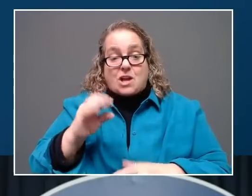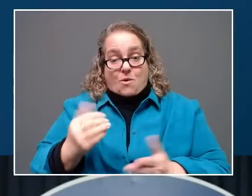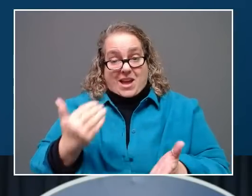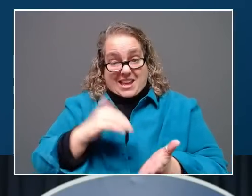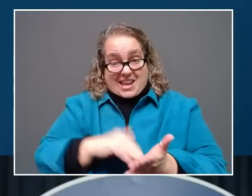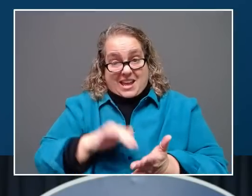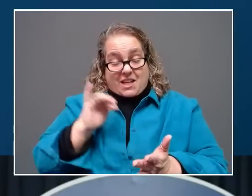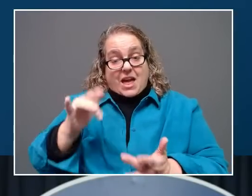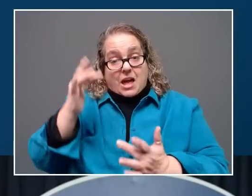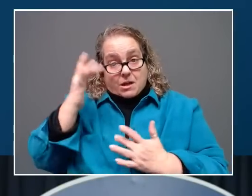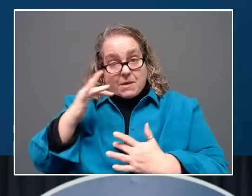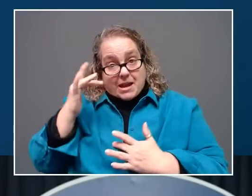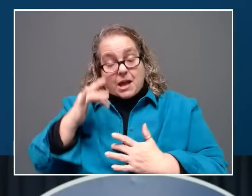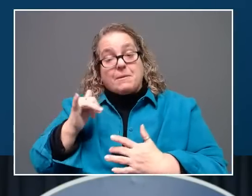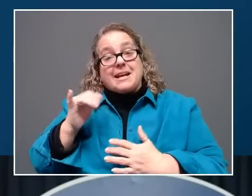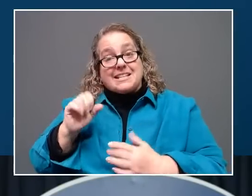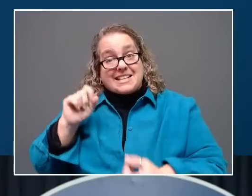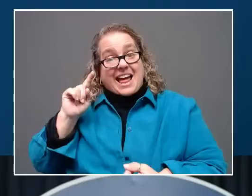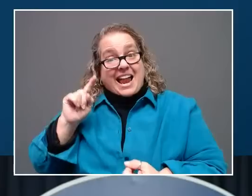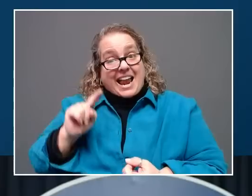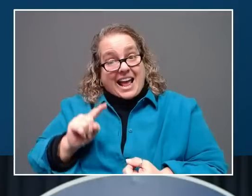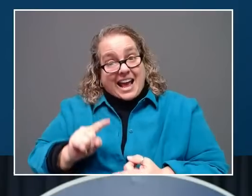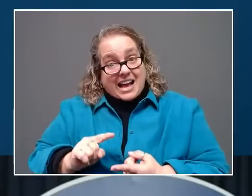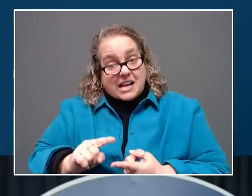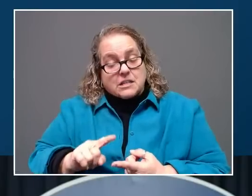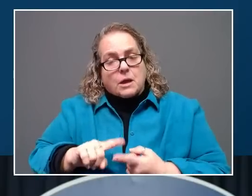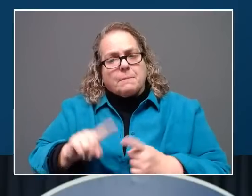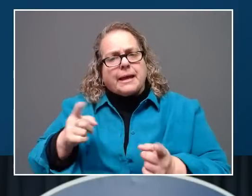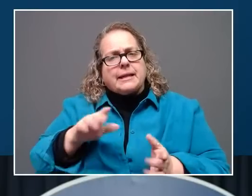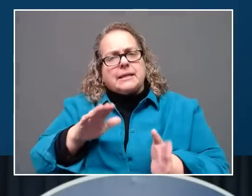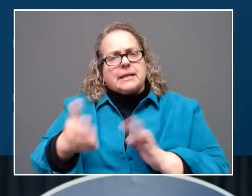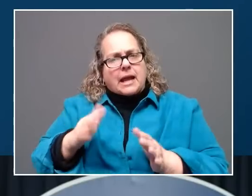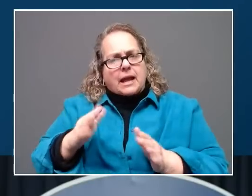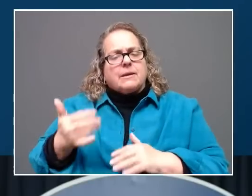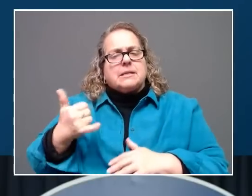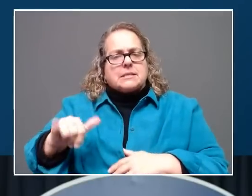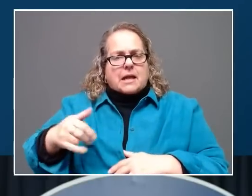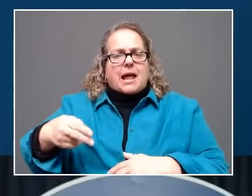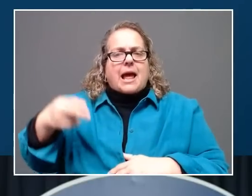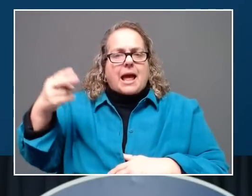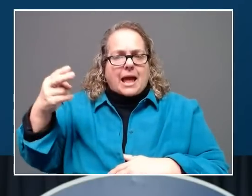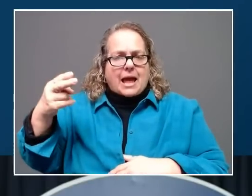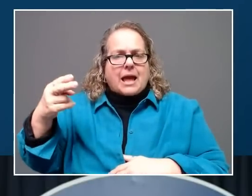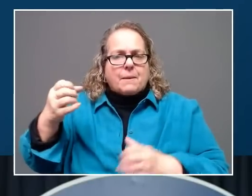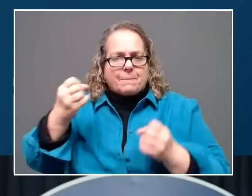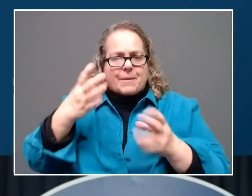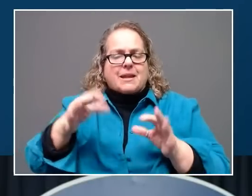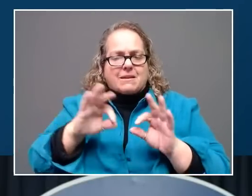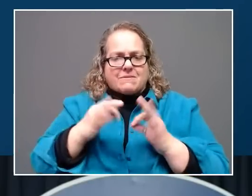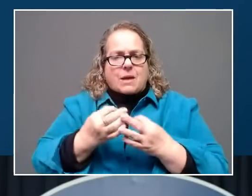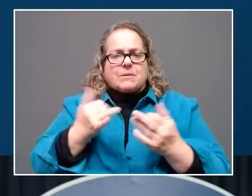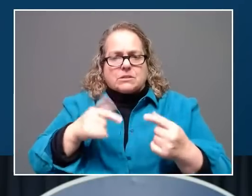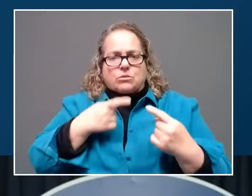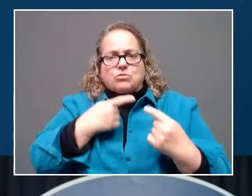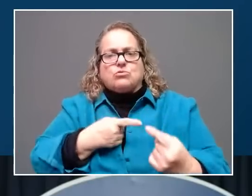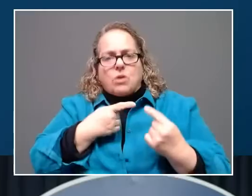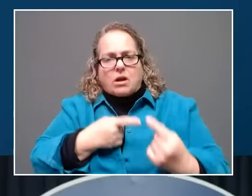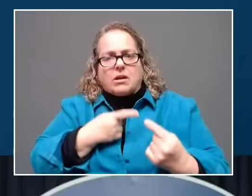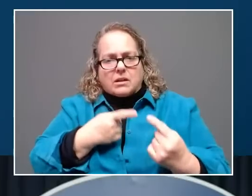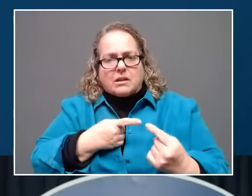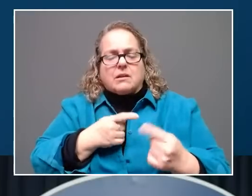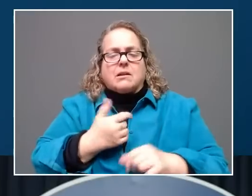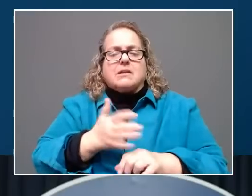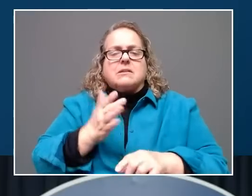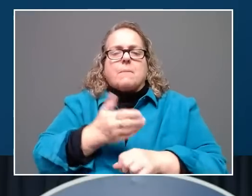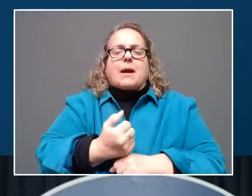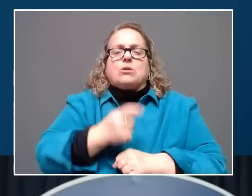receding, but the death toll is still significant. A lot of families still struggling. Let's make sure we continue